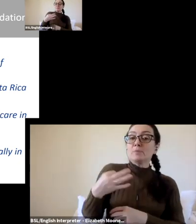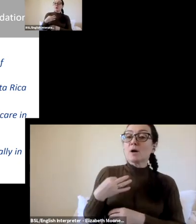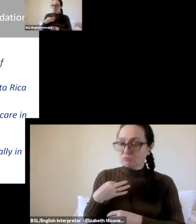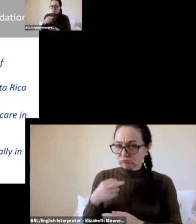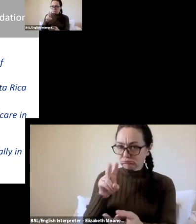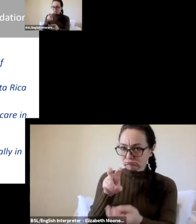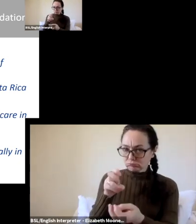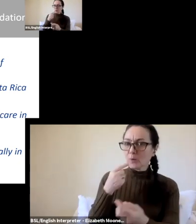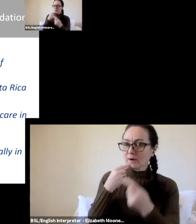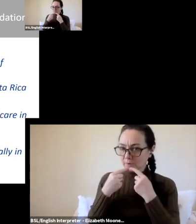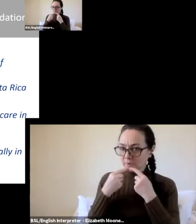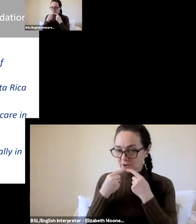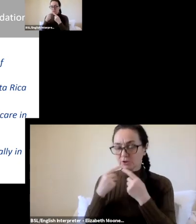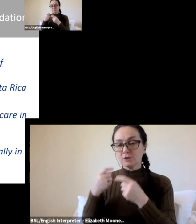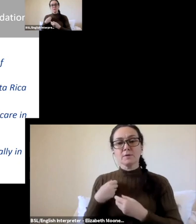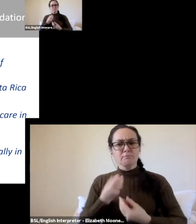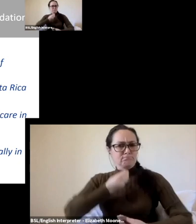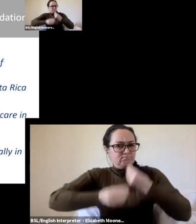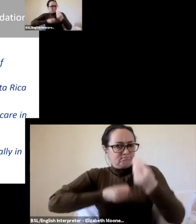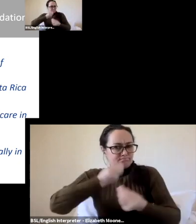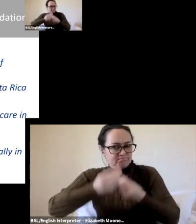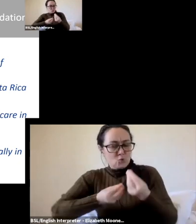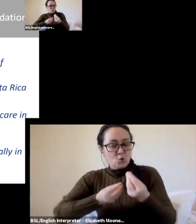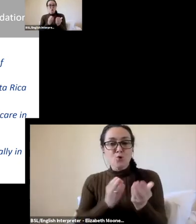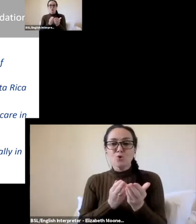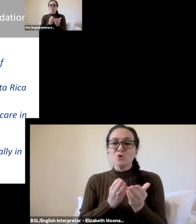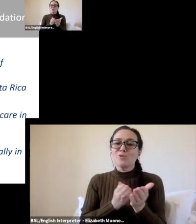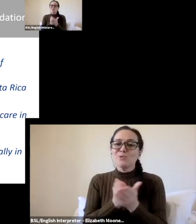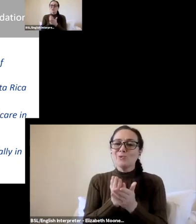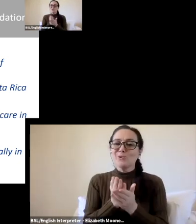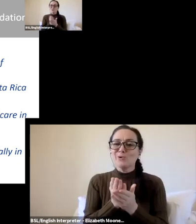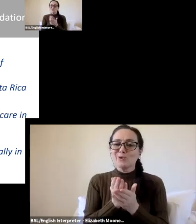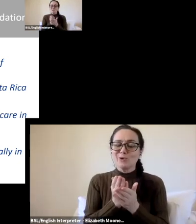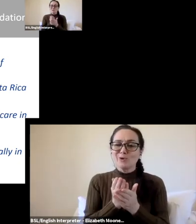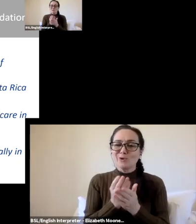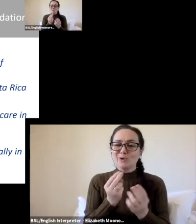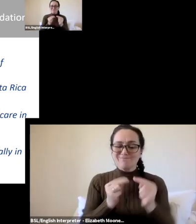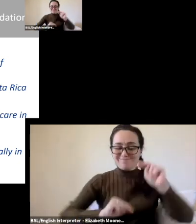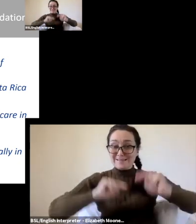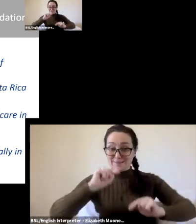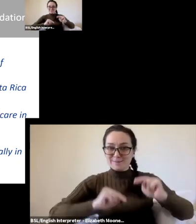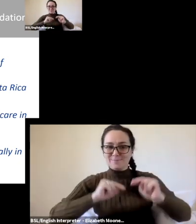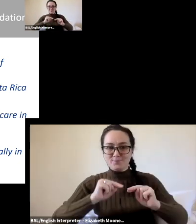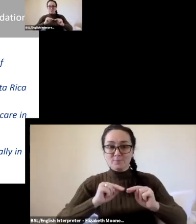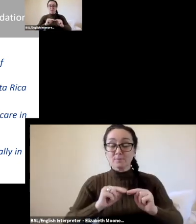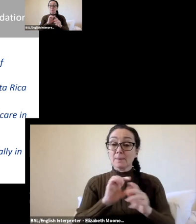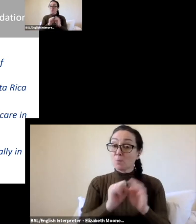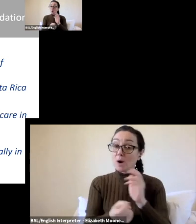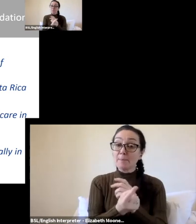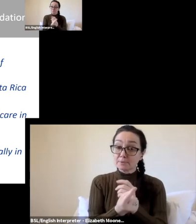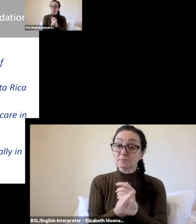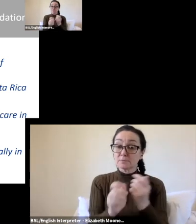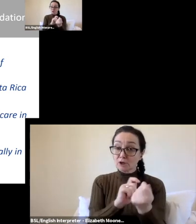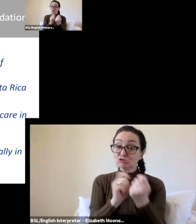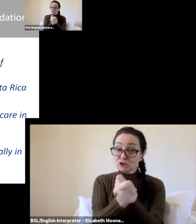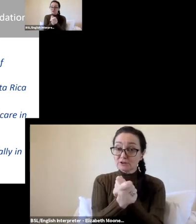the review of their country, their specific country, and that then a change was actually made at